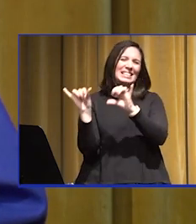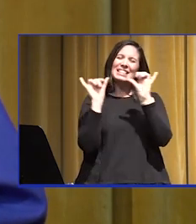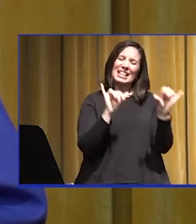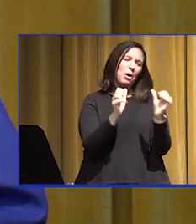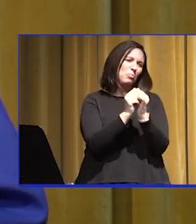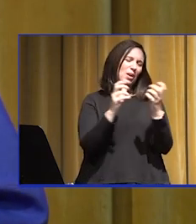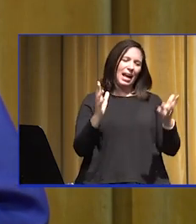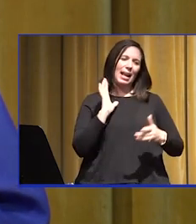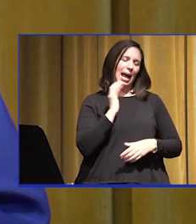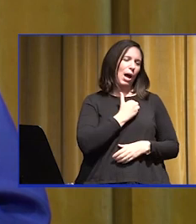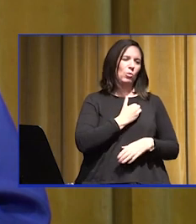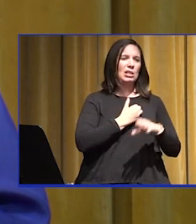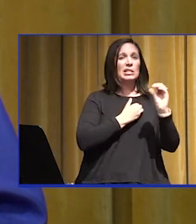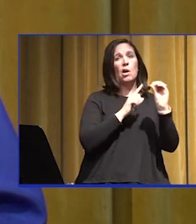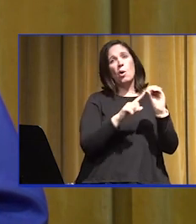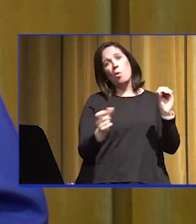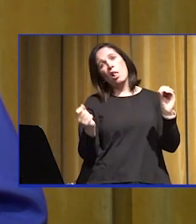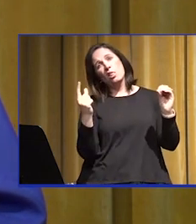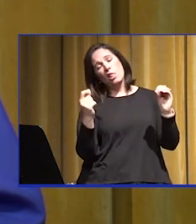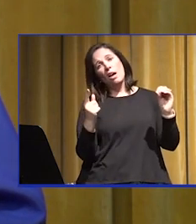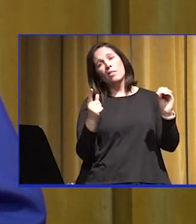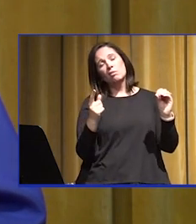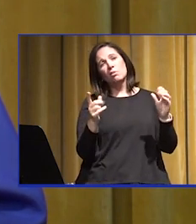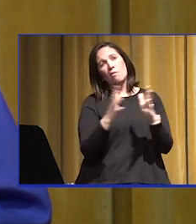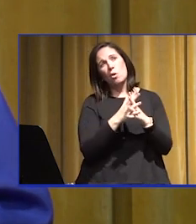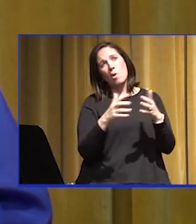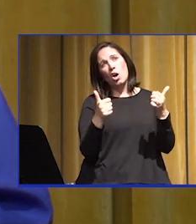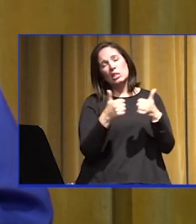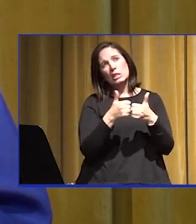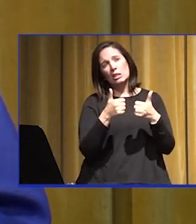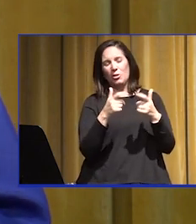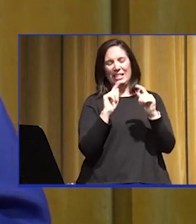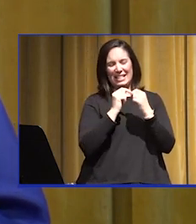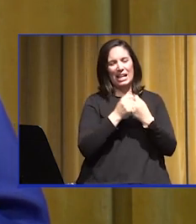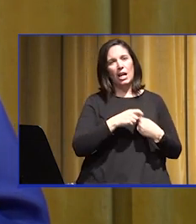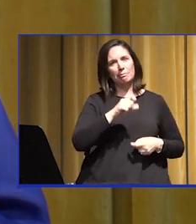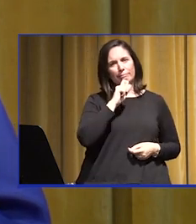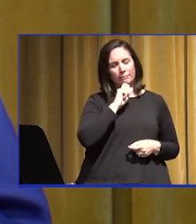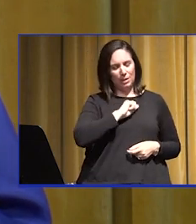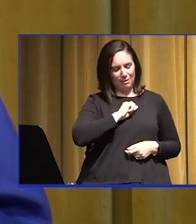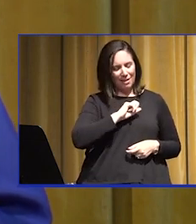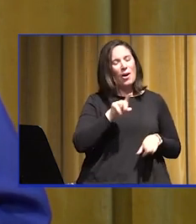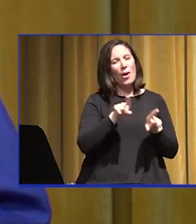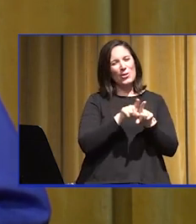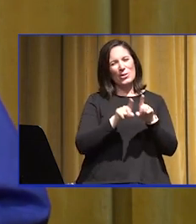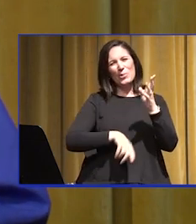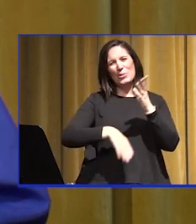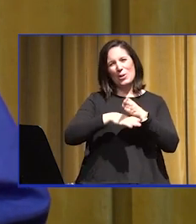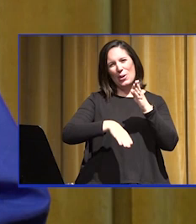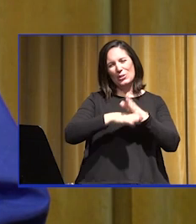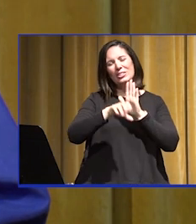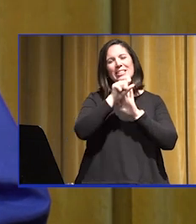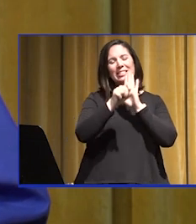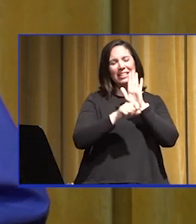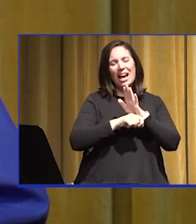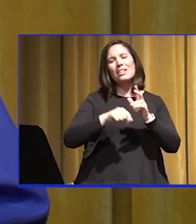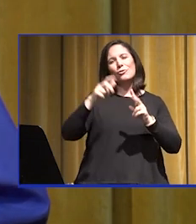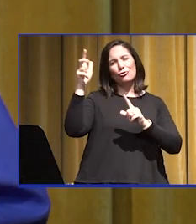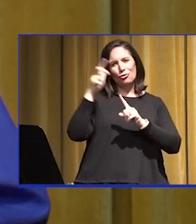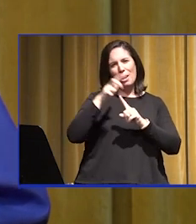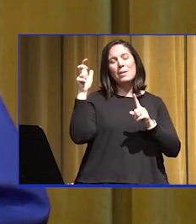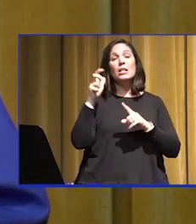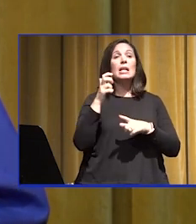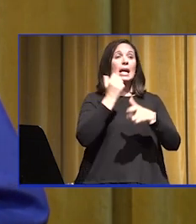same without our 0-11 football team, no hate, nor our soccer state champions. Every person